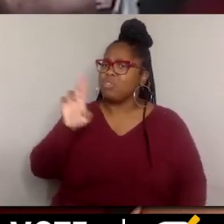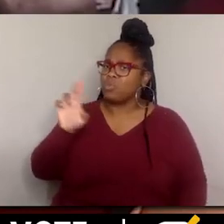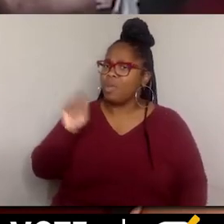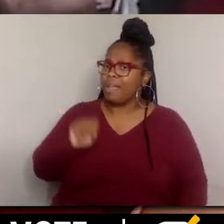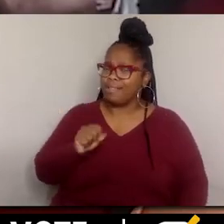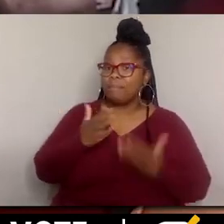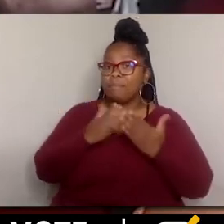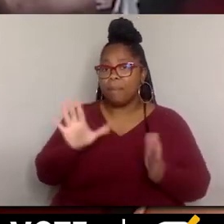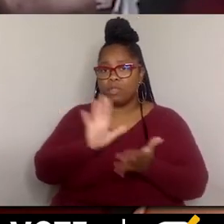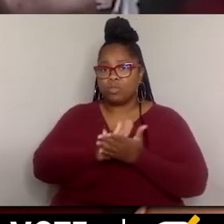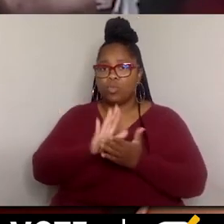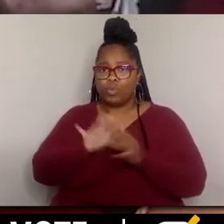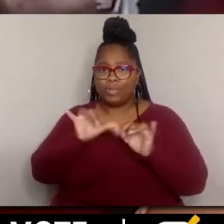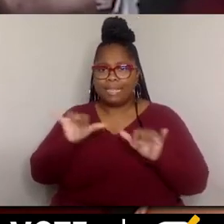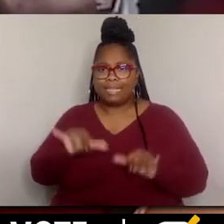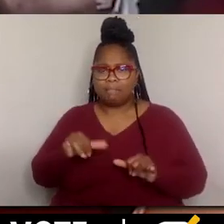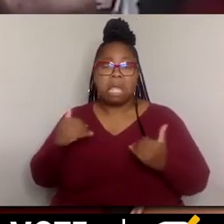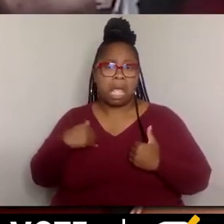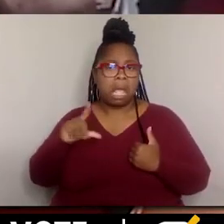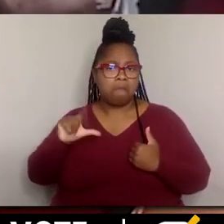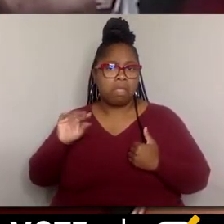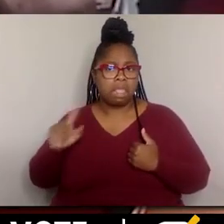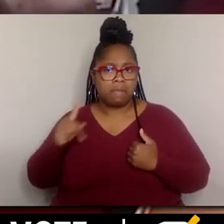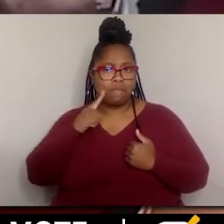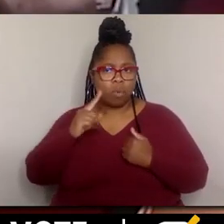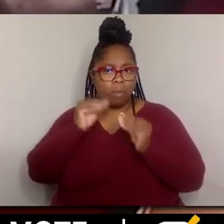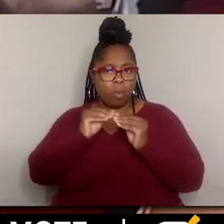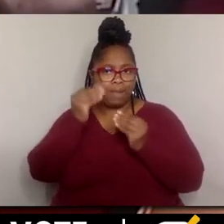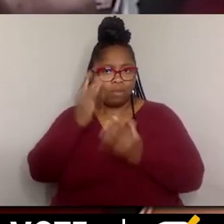We've got a link for more info. It's